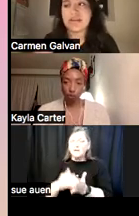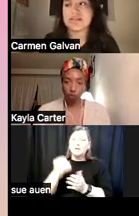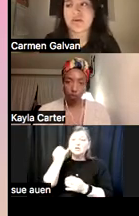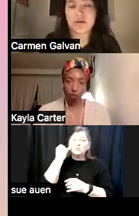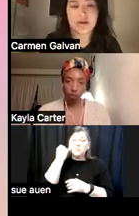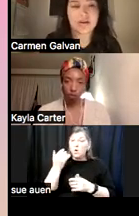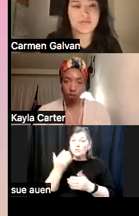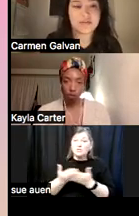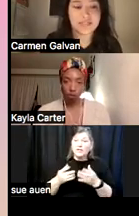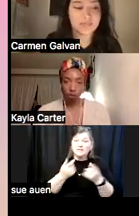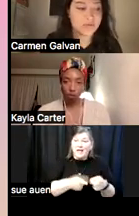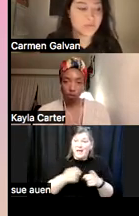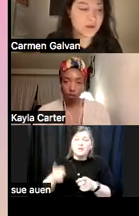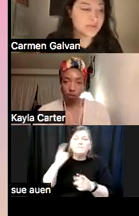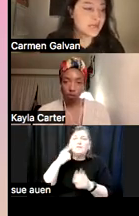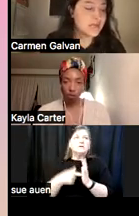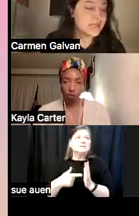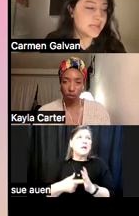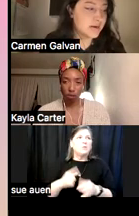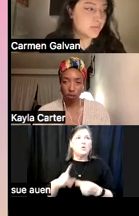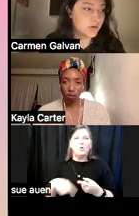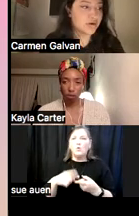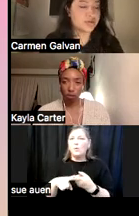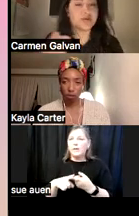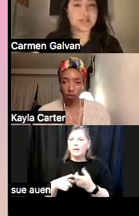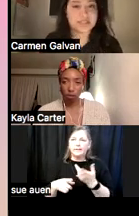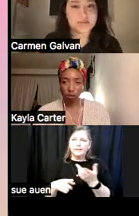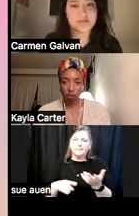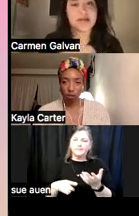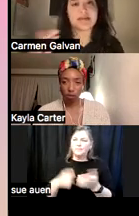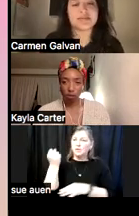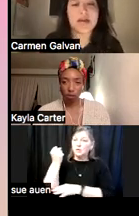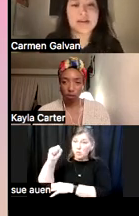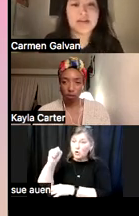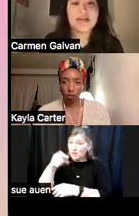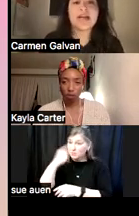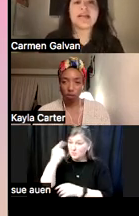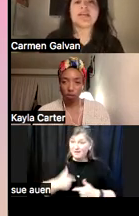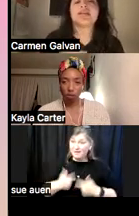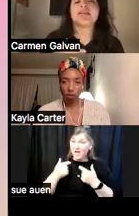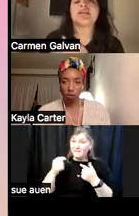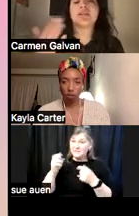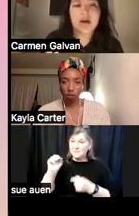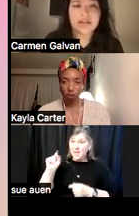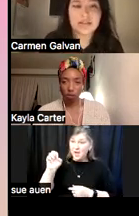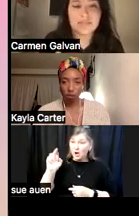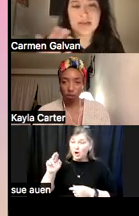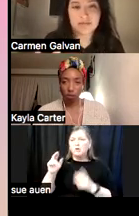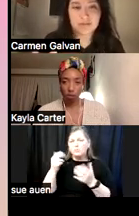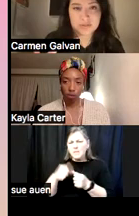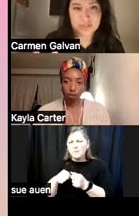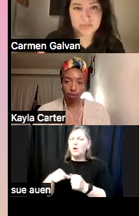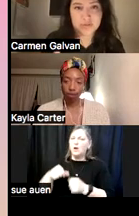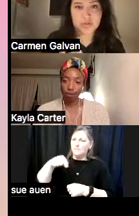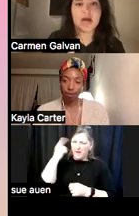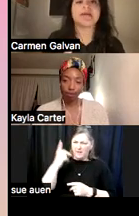are things going on, for example, when there were the protests around Black Lives Matter, the thought that Black